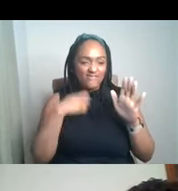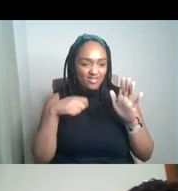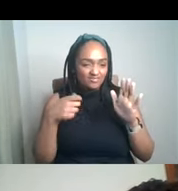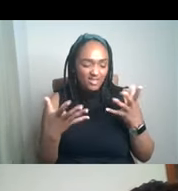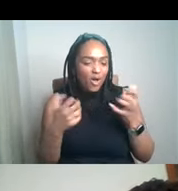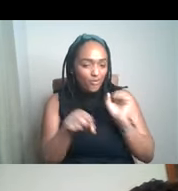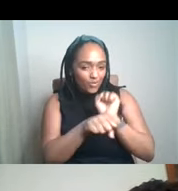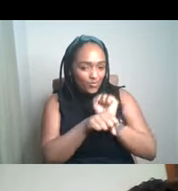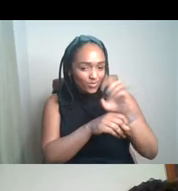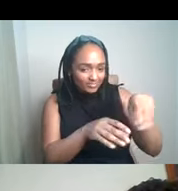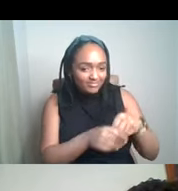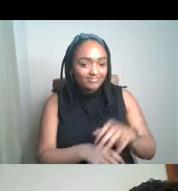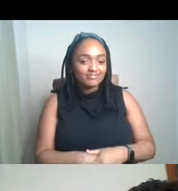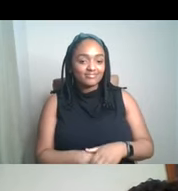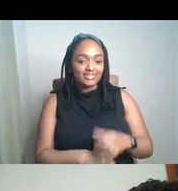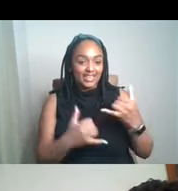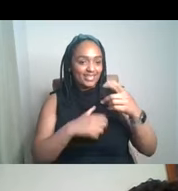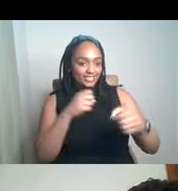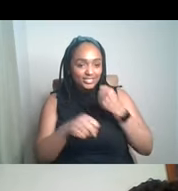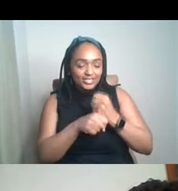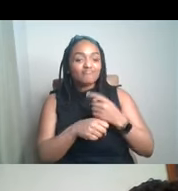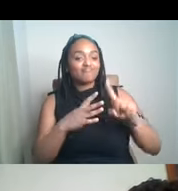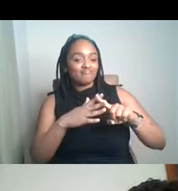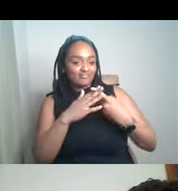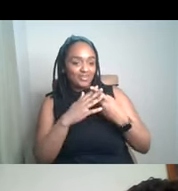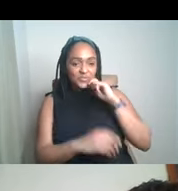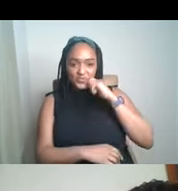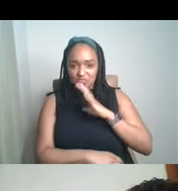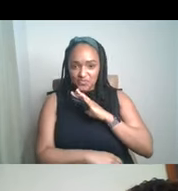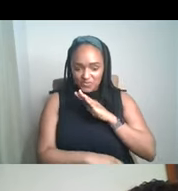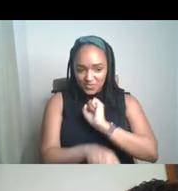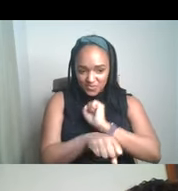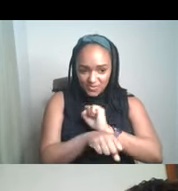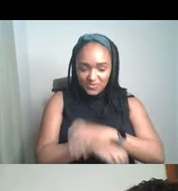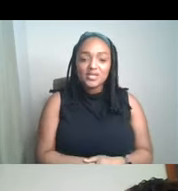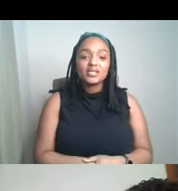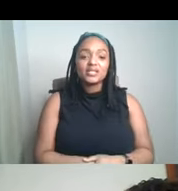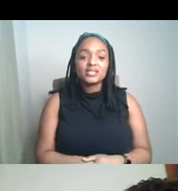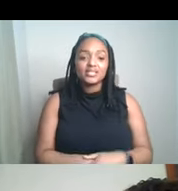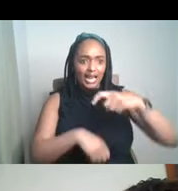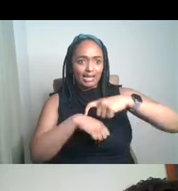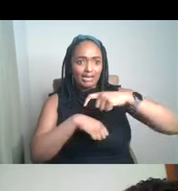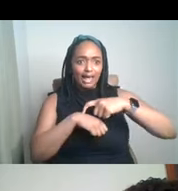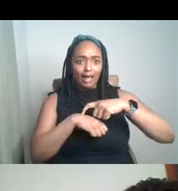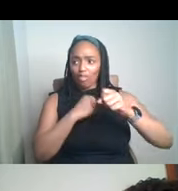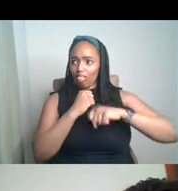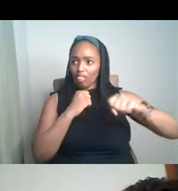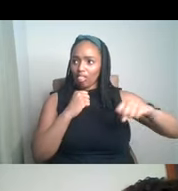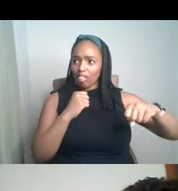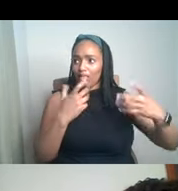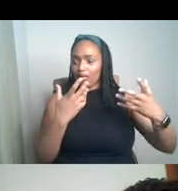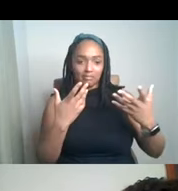cool. So yeah, that's me. And honestly, like, I'm losing track of time. I'm not sure how long I'm supposed to talk,